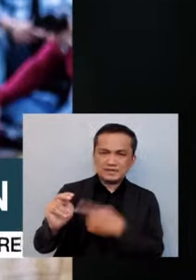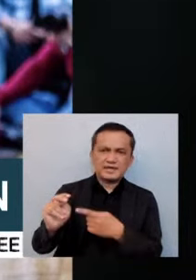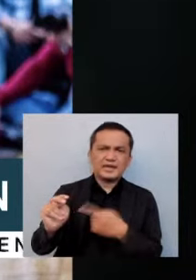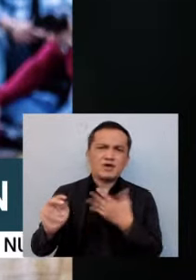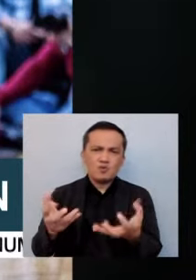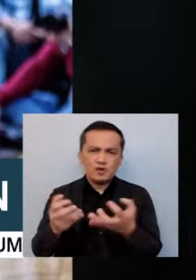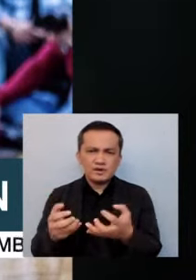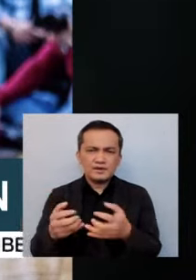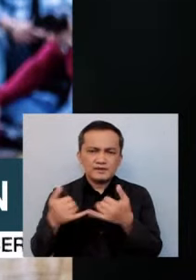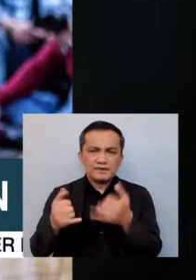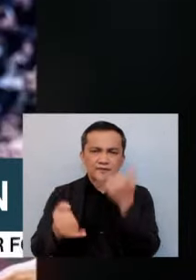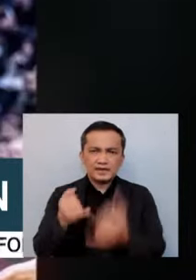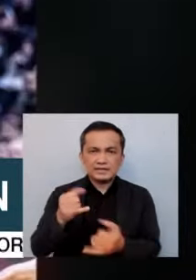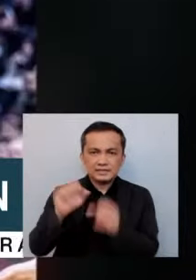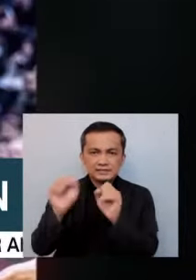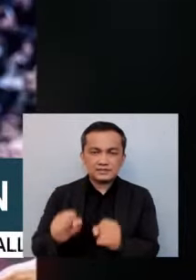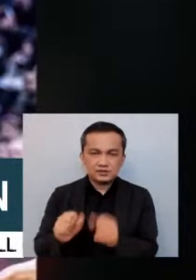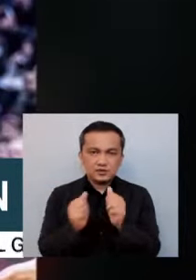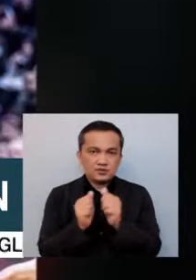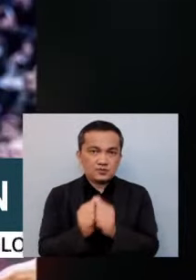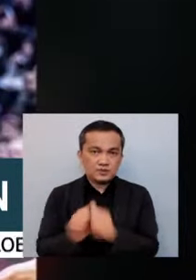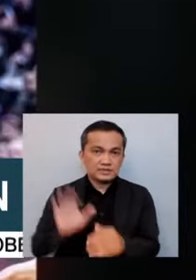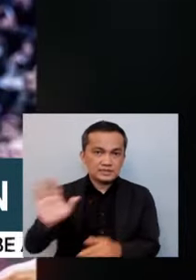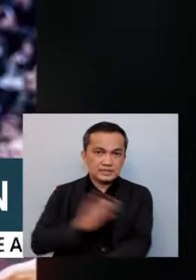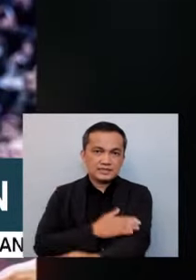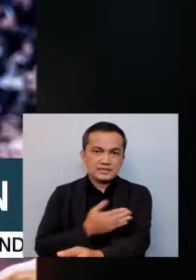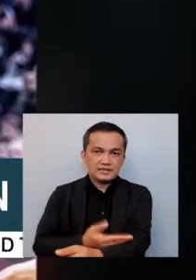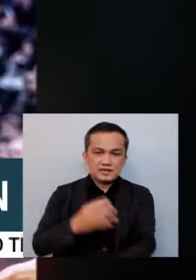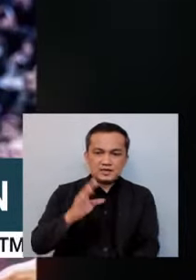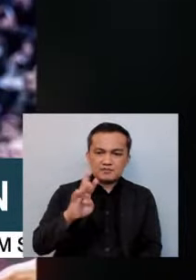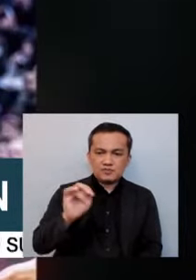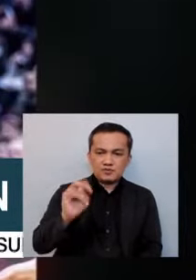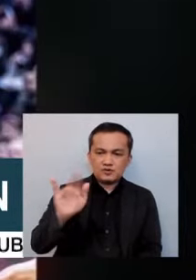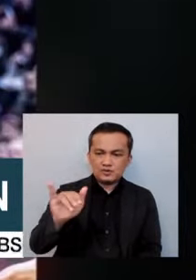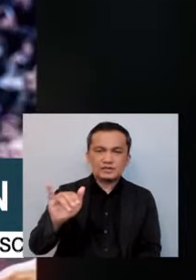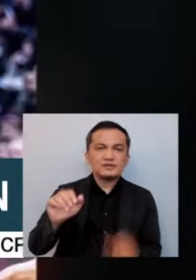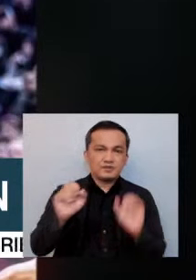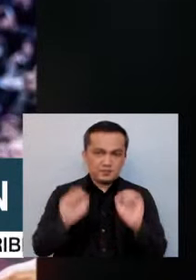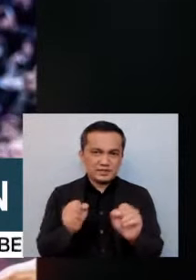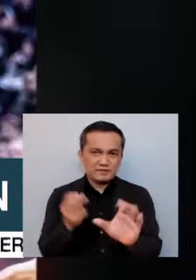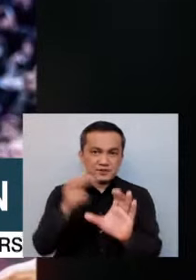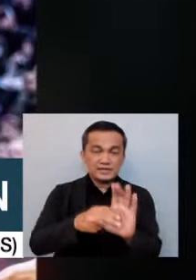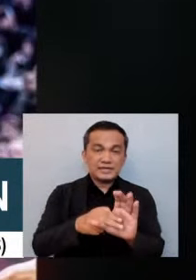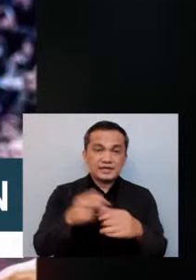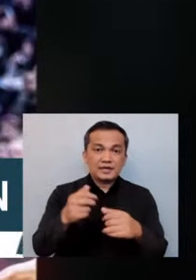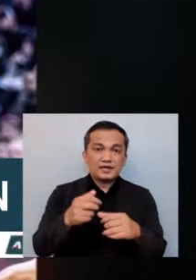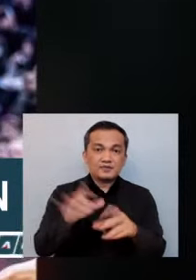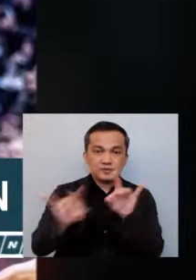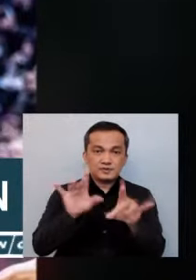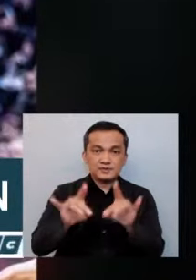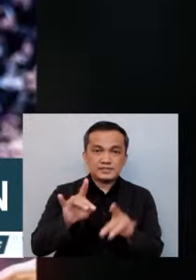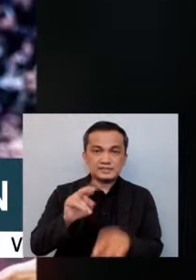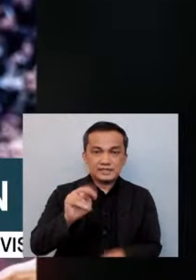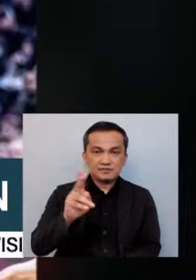final season alongside his son Bronny, who is eligible for the NBA draft in